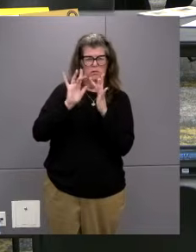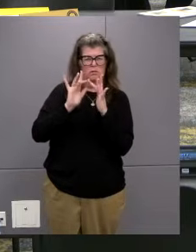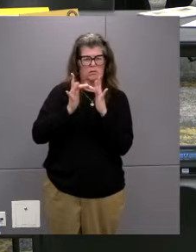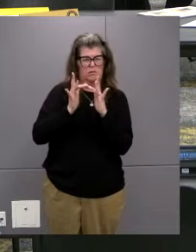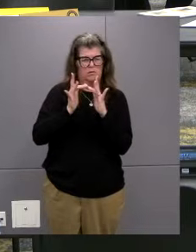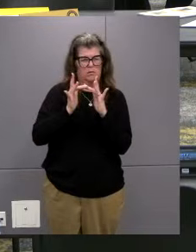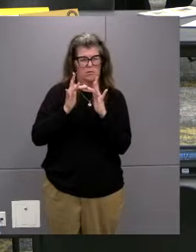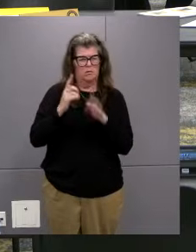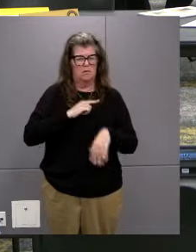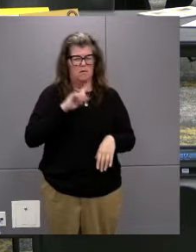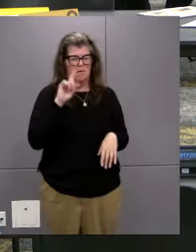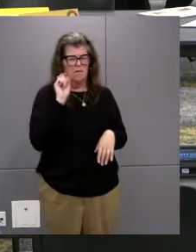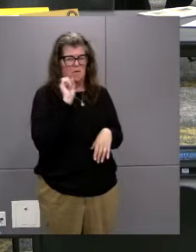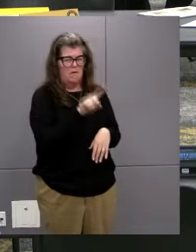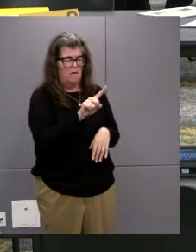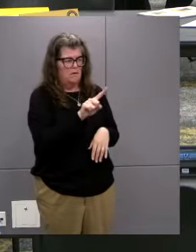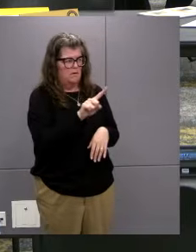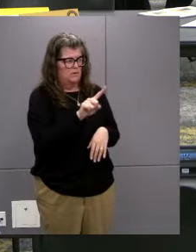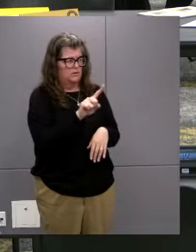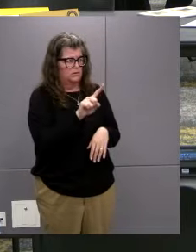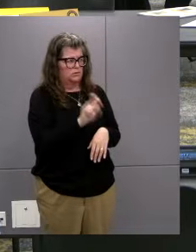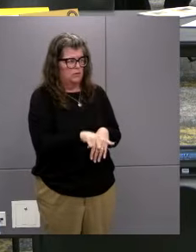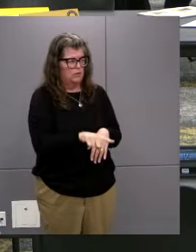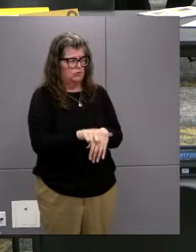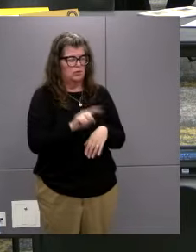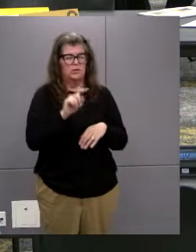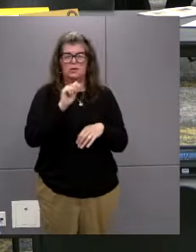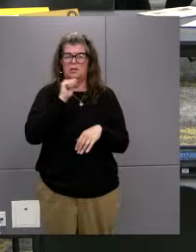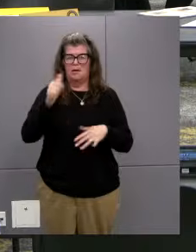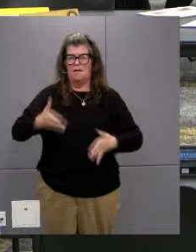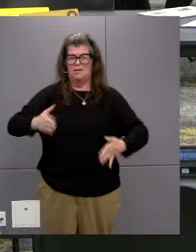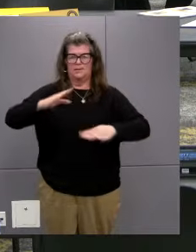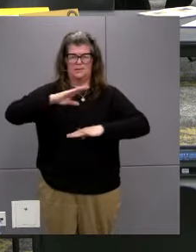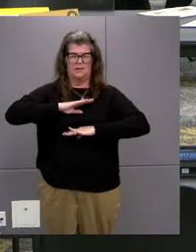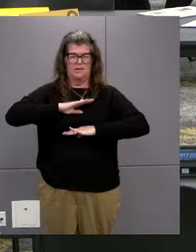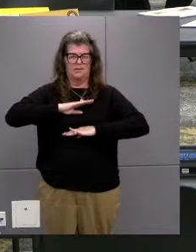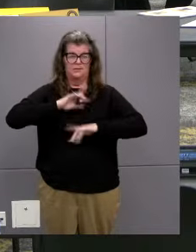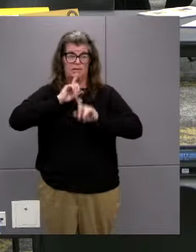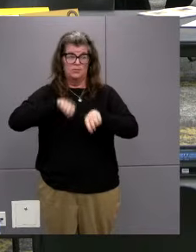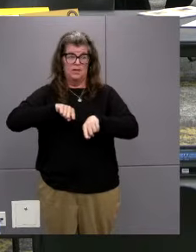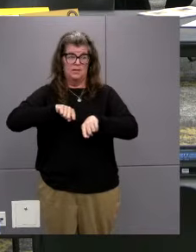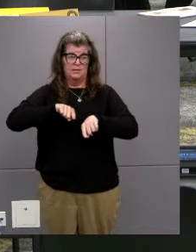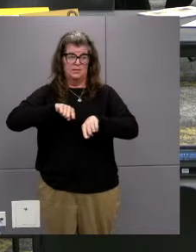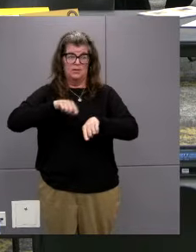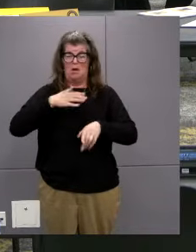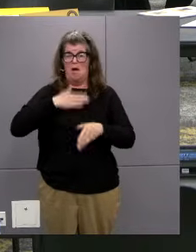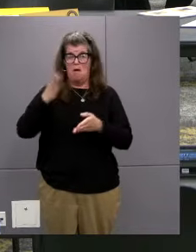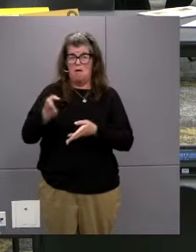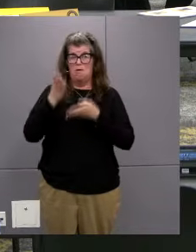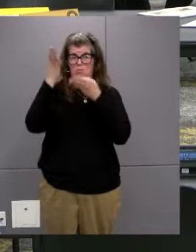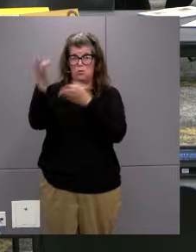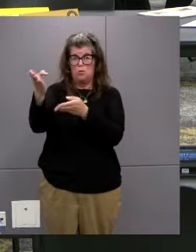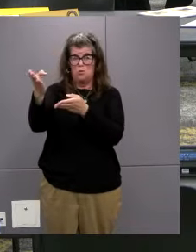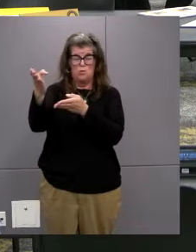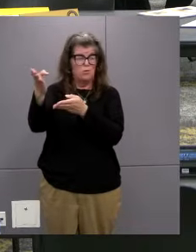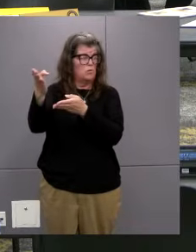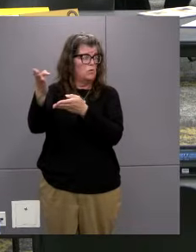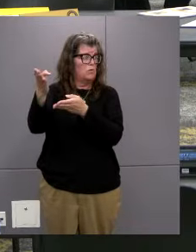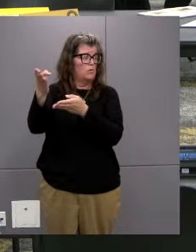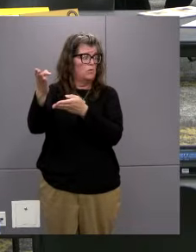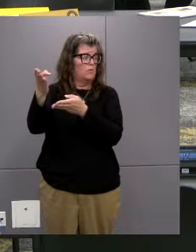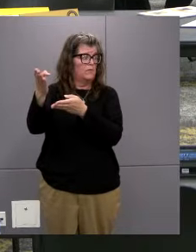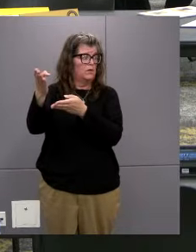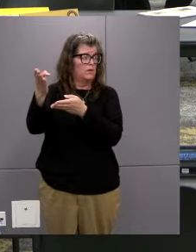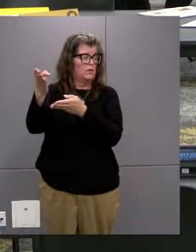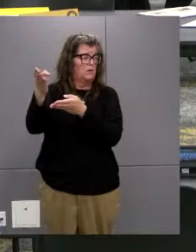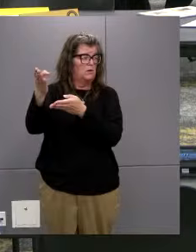asked a question and received an unsatisfactory answer. So I would move that the item